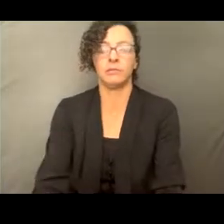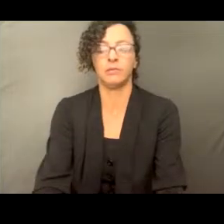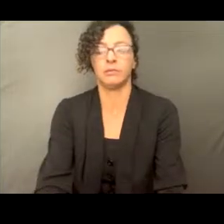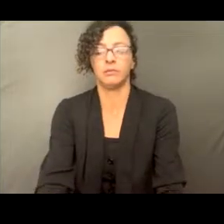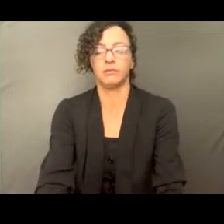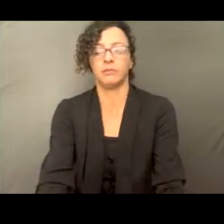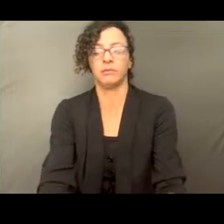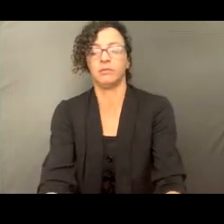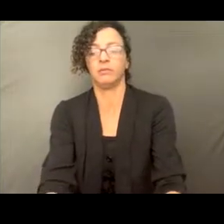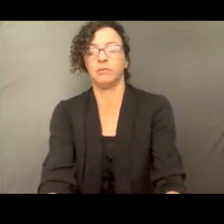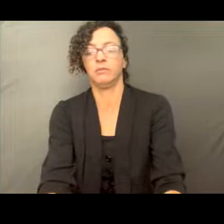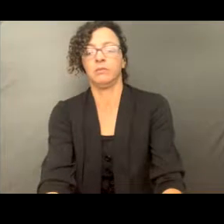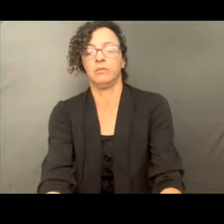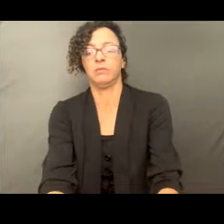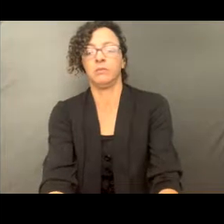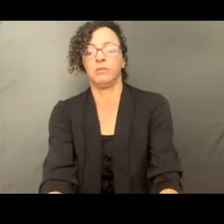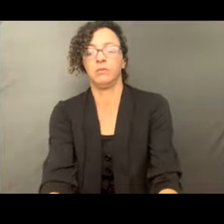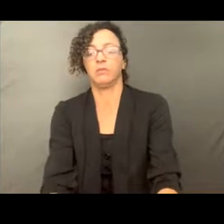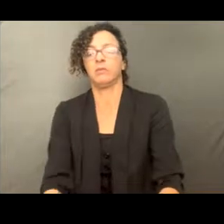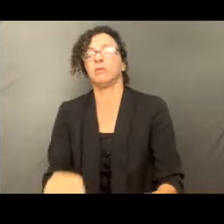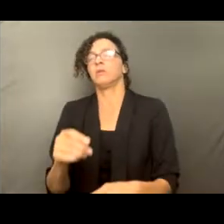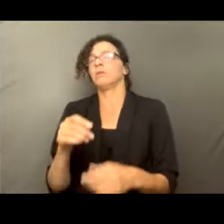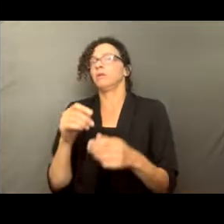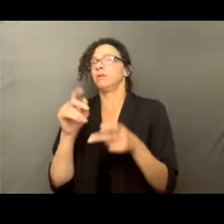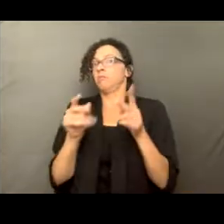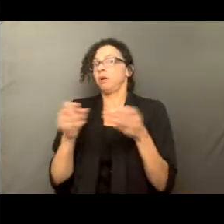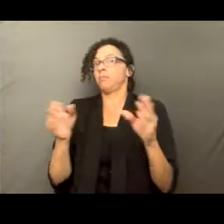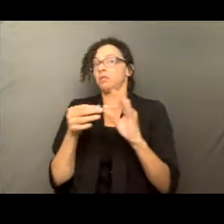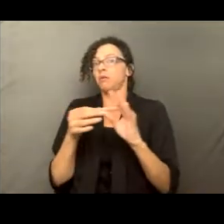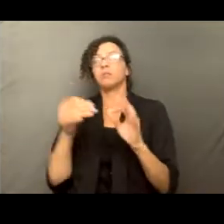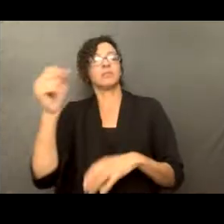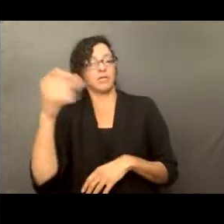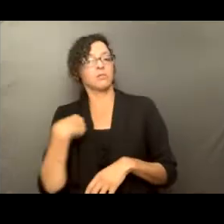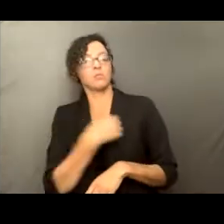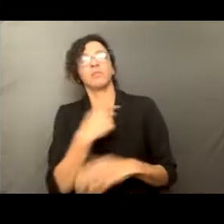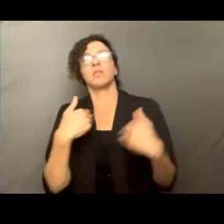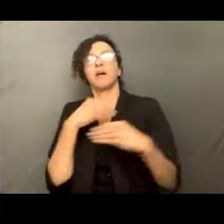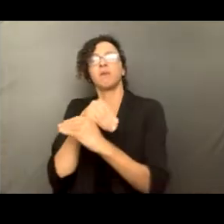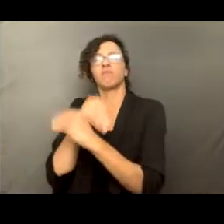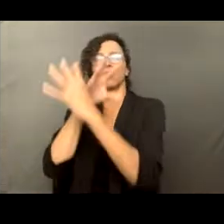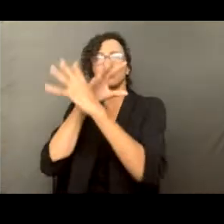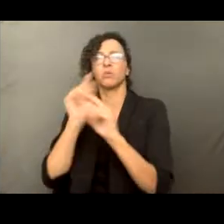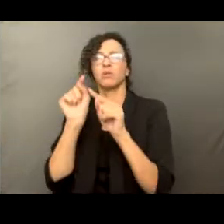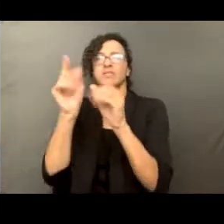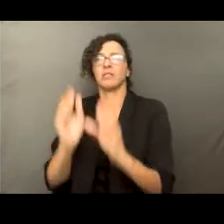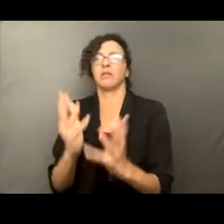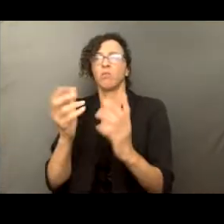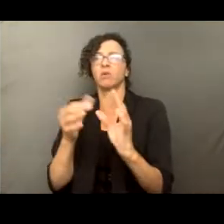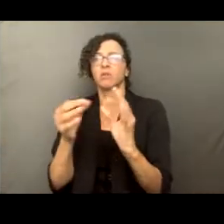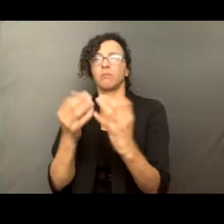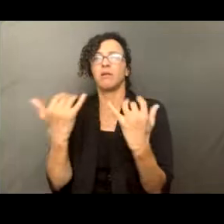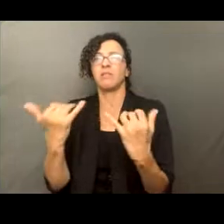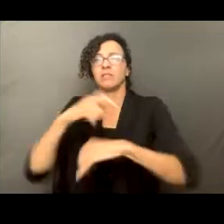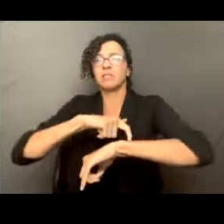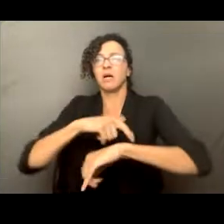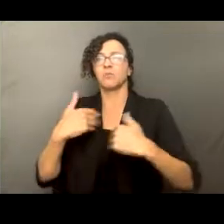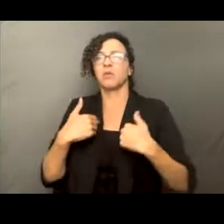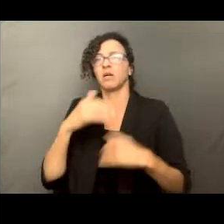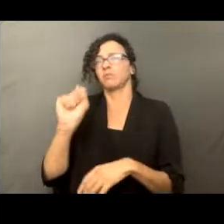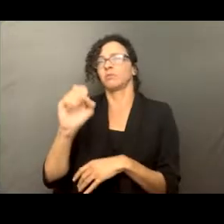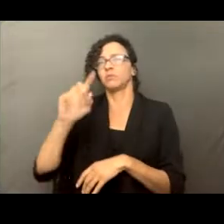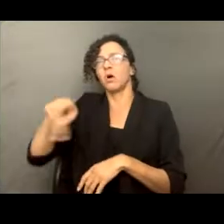Is that public comment? Yes, thank you, Chair Eager. We do have a virtual attendee looking to make comment at this time. We have Sophia Rafikova. You're